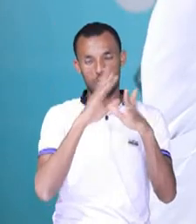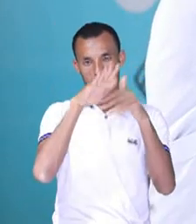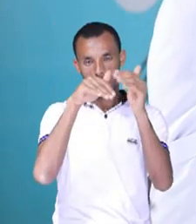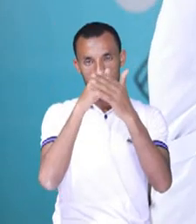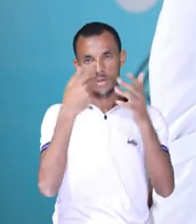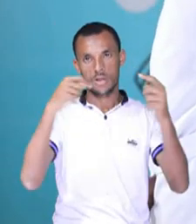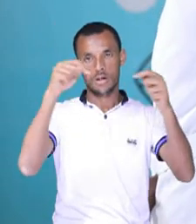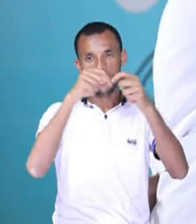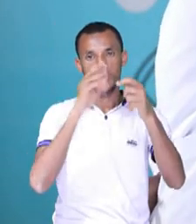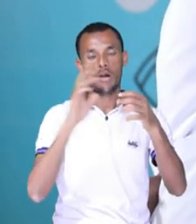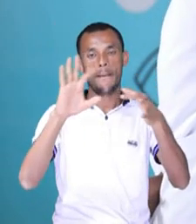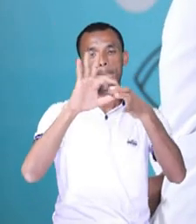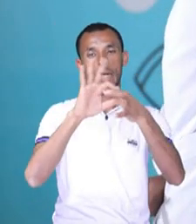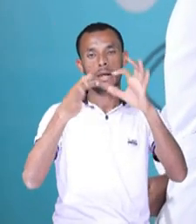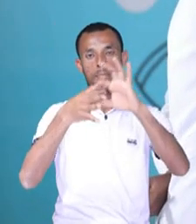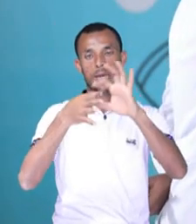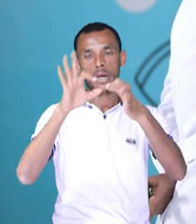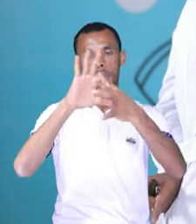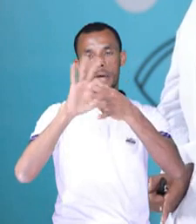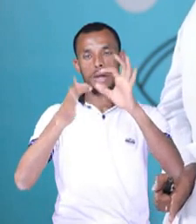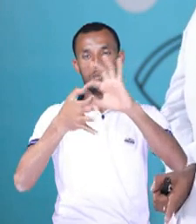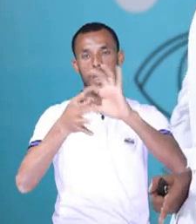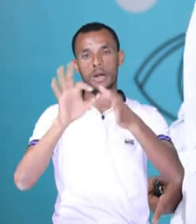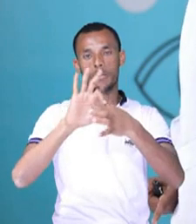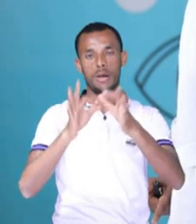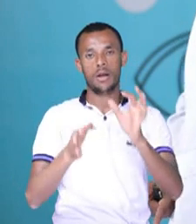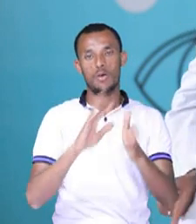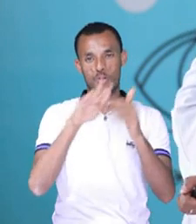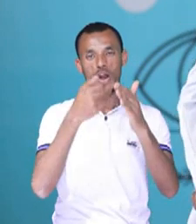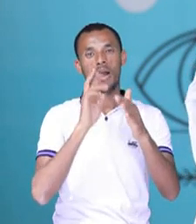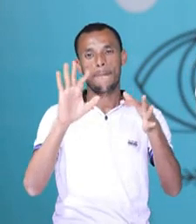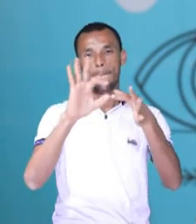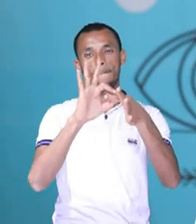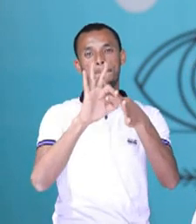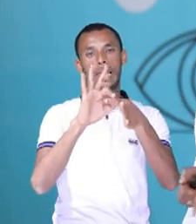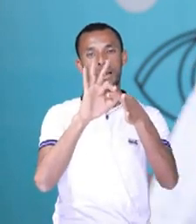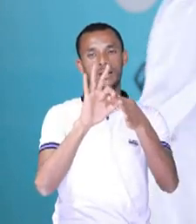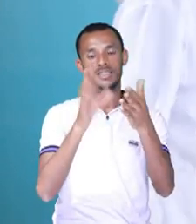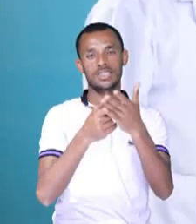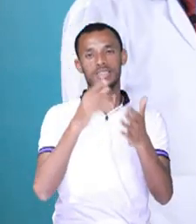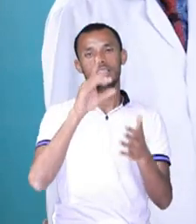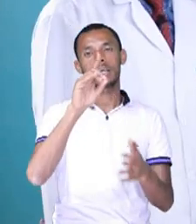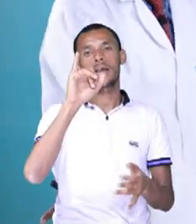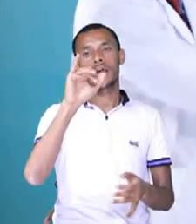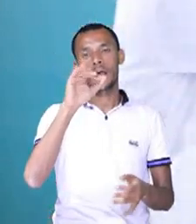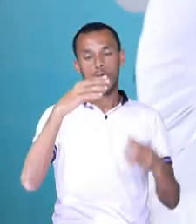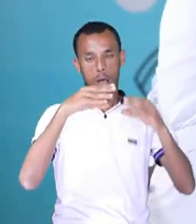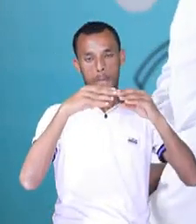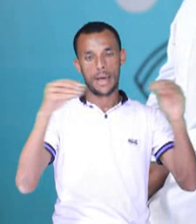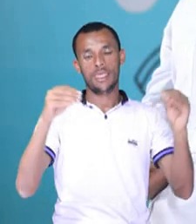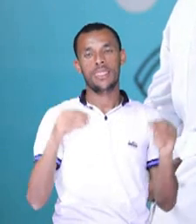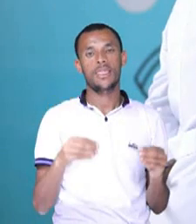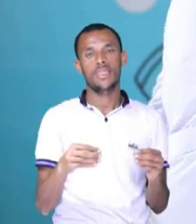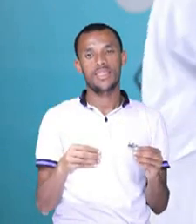all the electrons are paired, paired, paired, paired, paired, paired, paired. All are paired. This is diamagnetic. The previous one